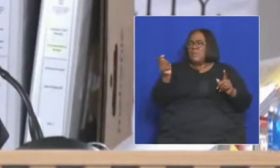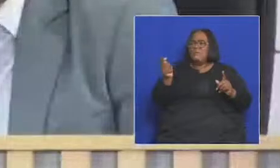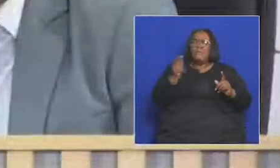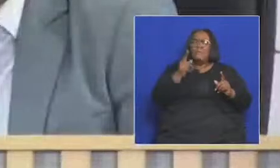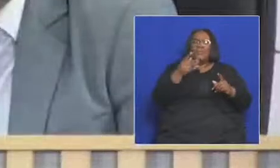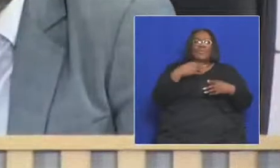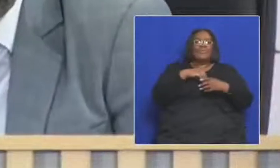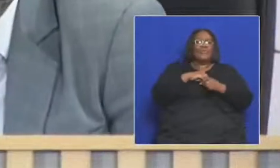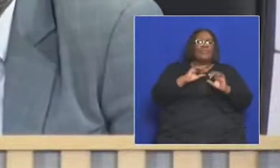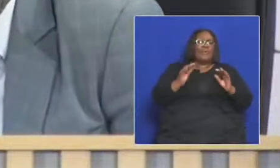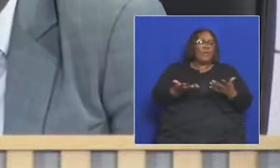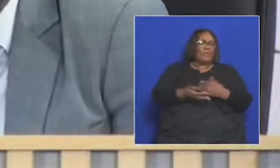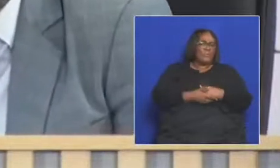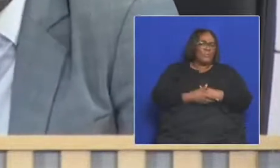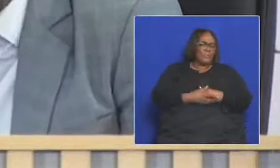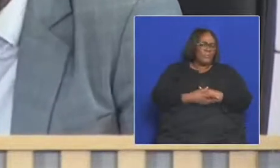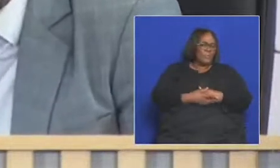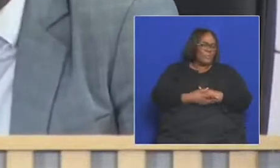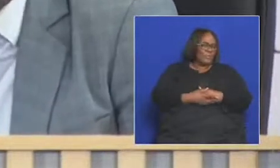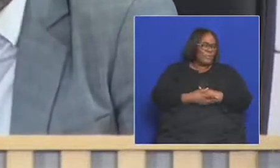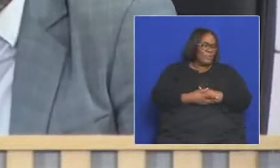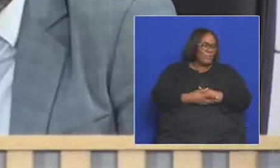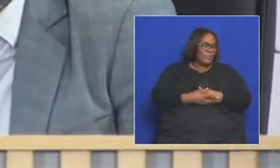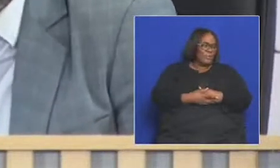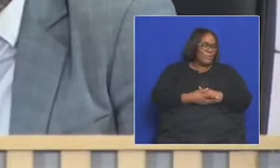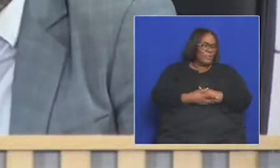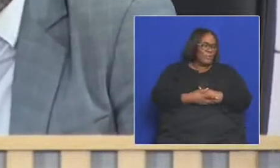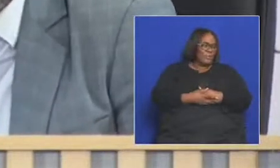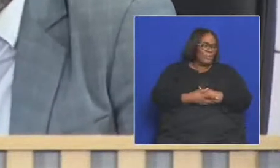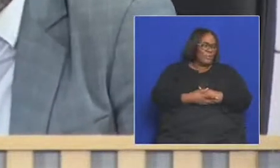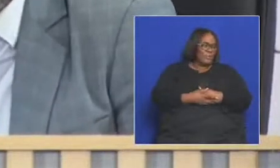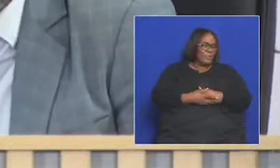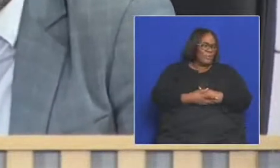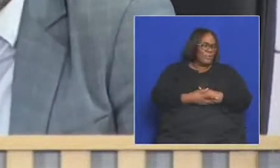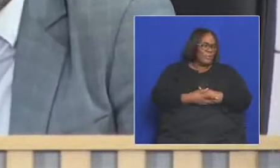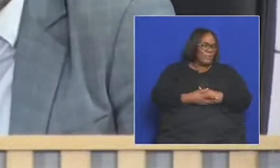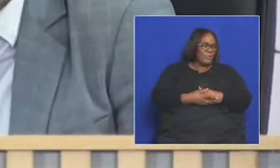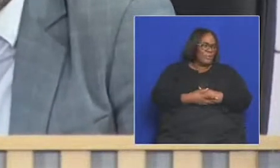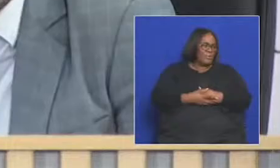now? No, I'm saying, I know during this period,